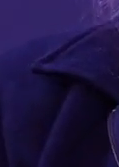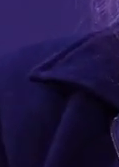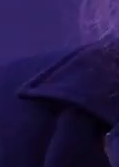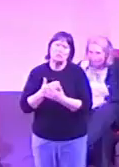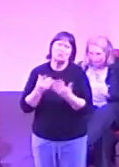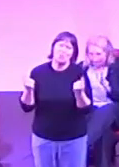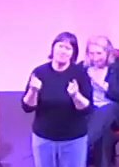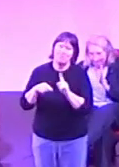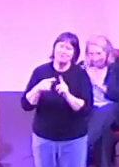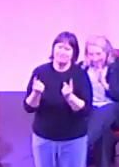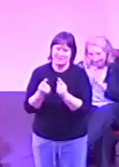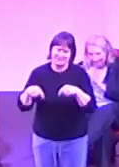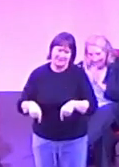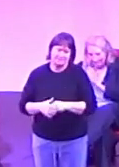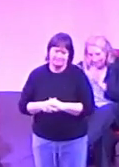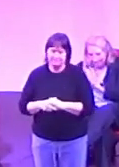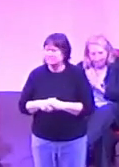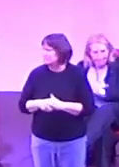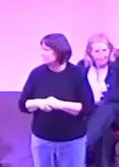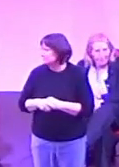going for us.